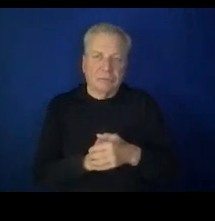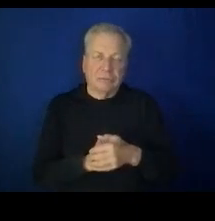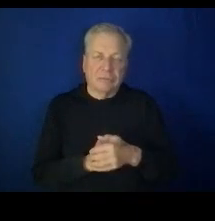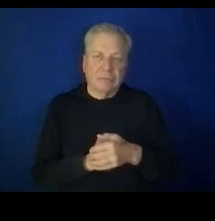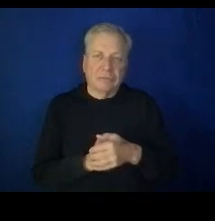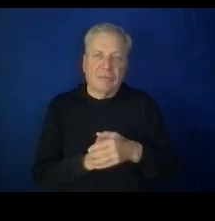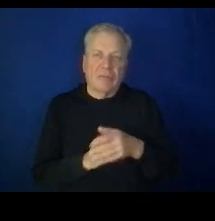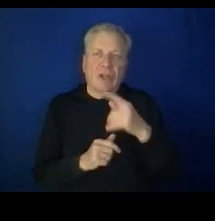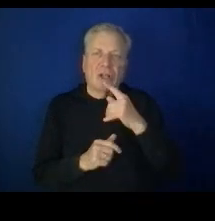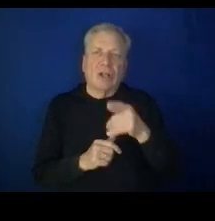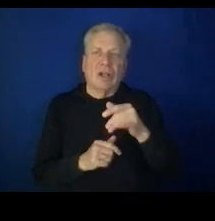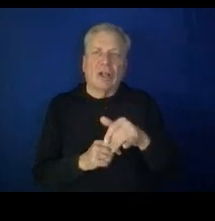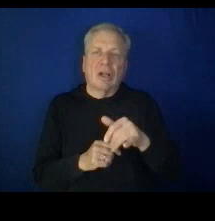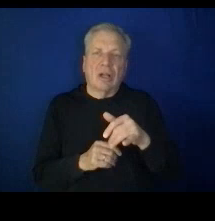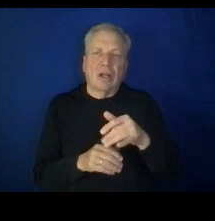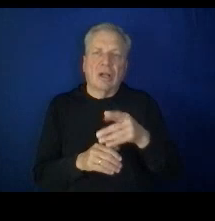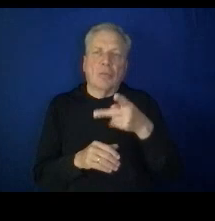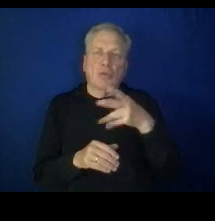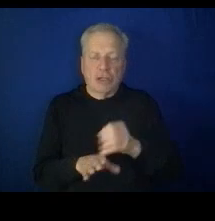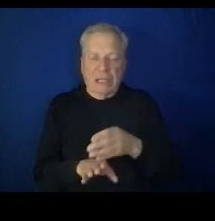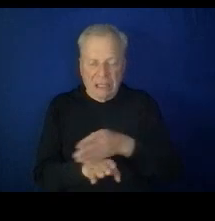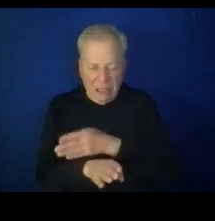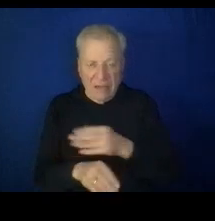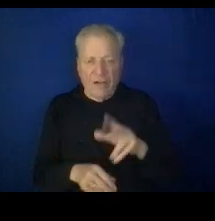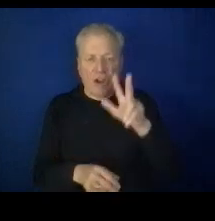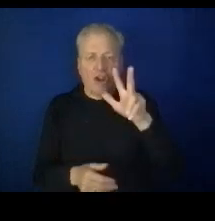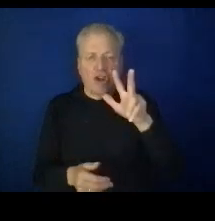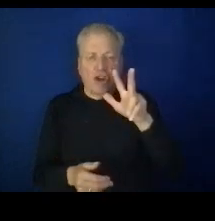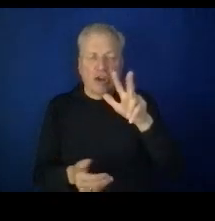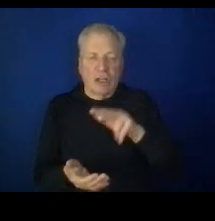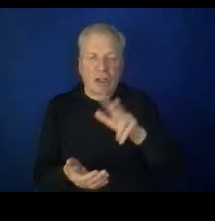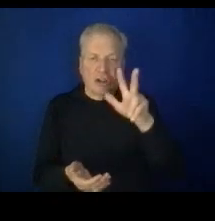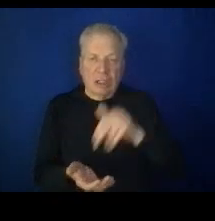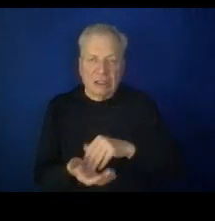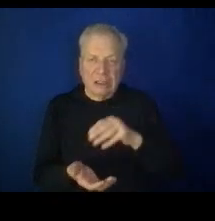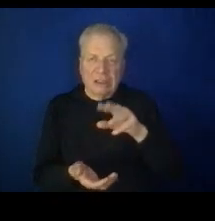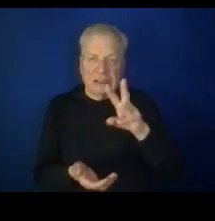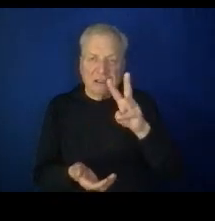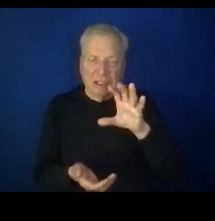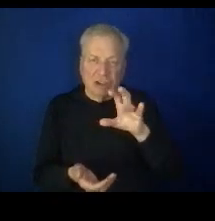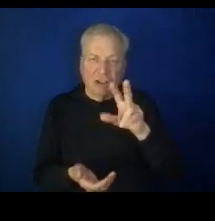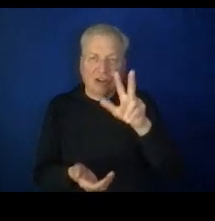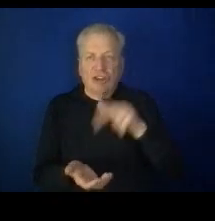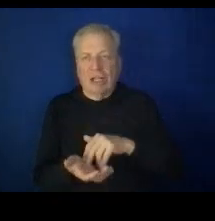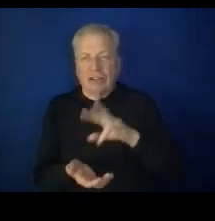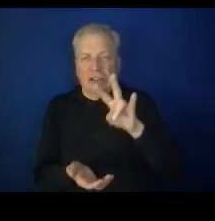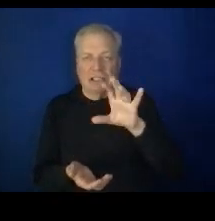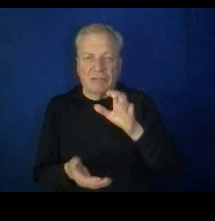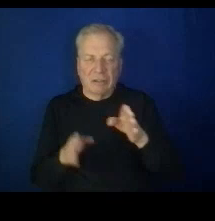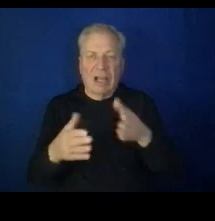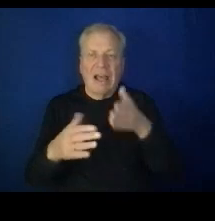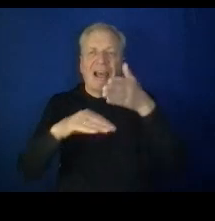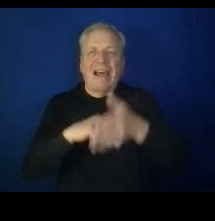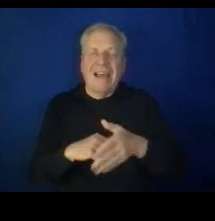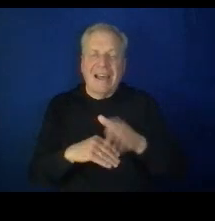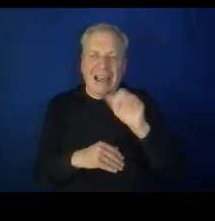Sorry, pre-calving, and about 36 to 3,700 animals post-calving. We agreed that we